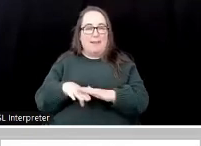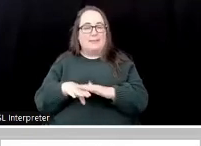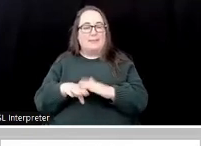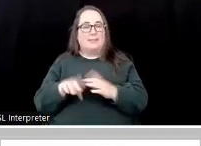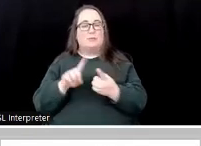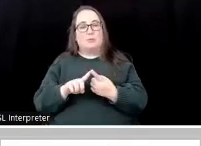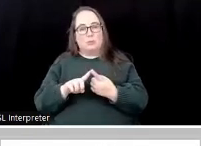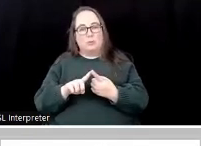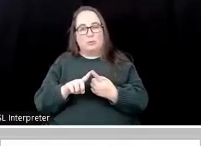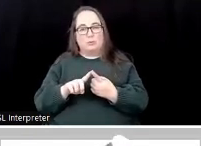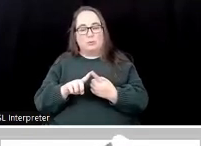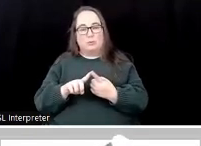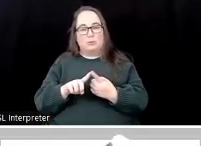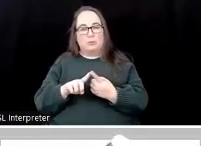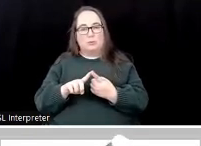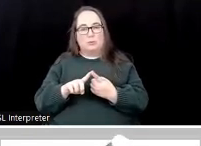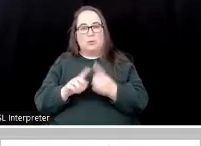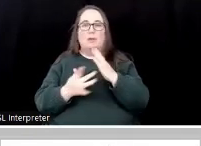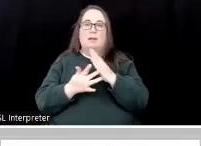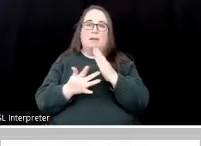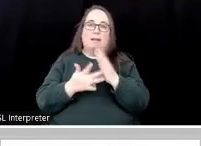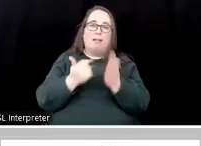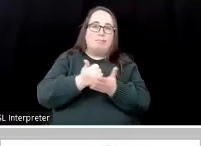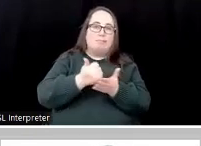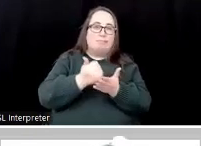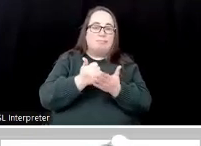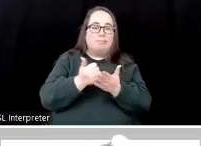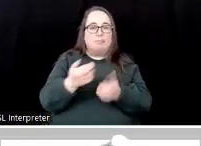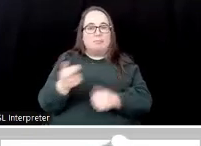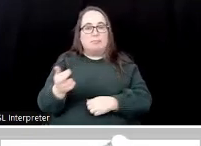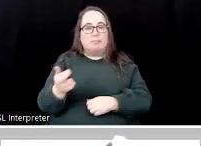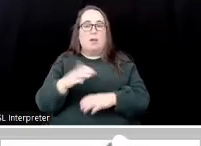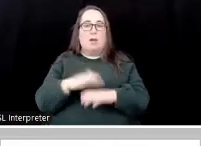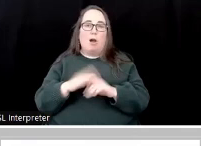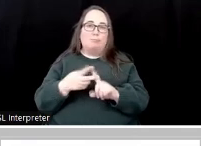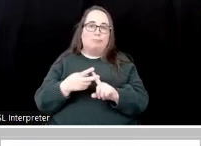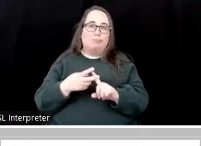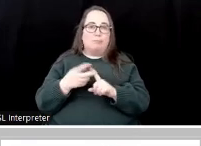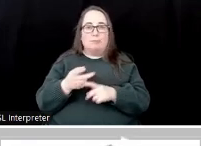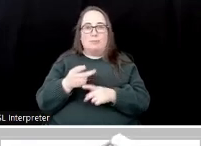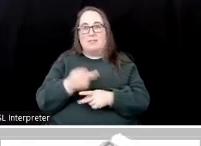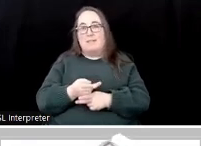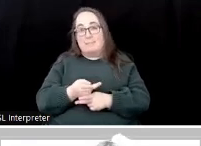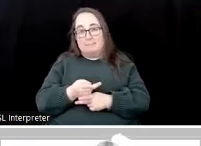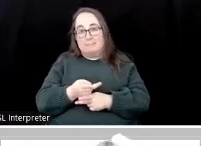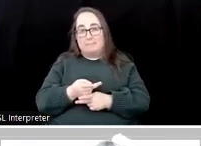to technical assistance resources on recruiting and retaining